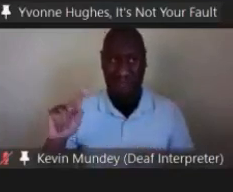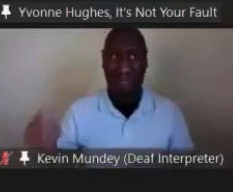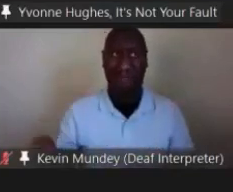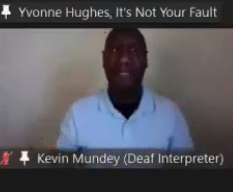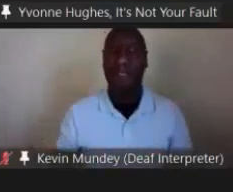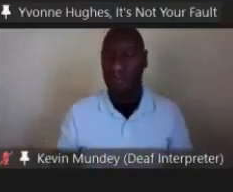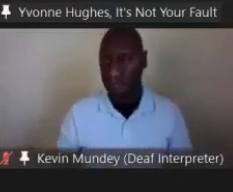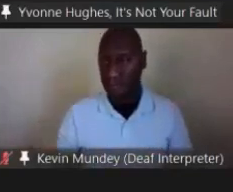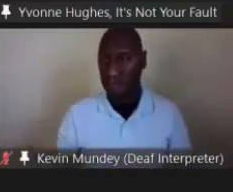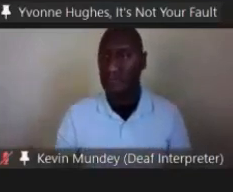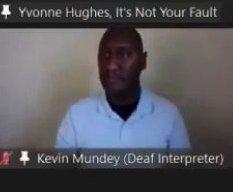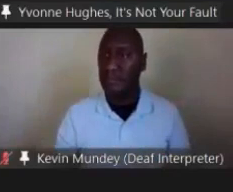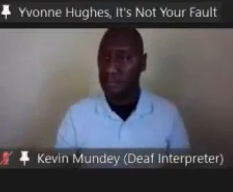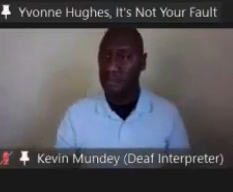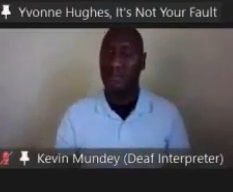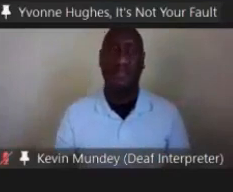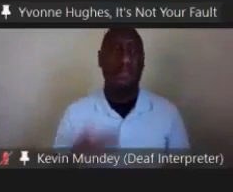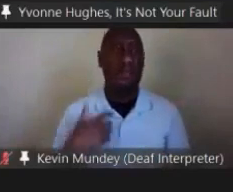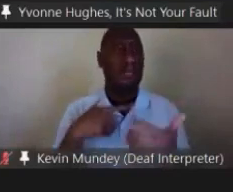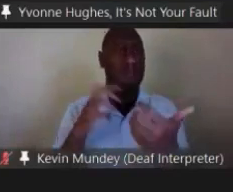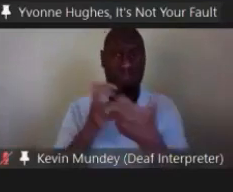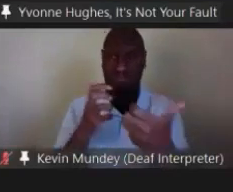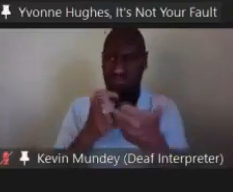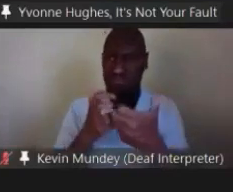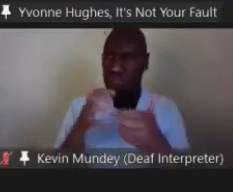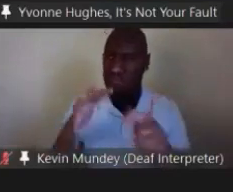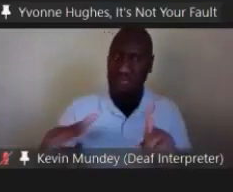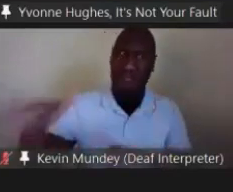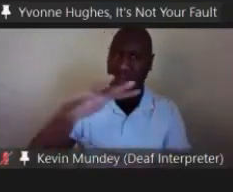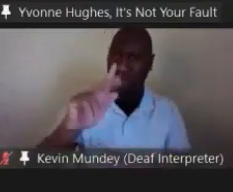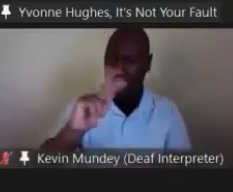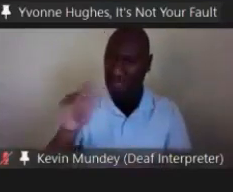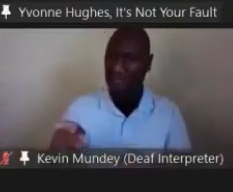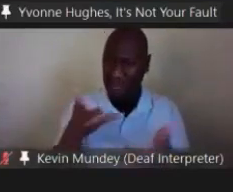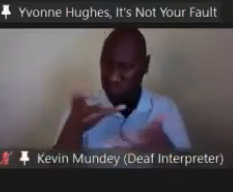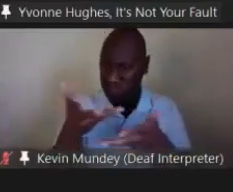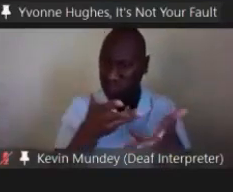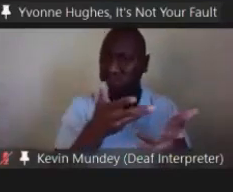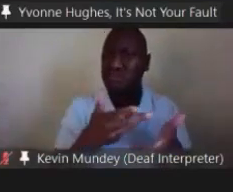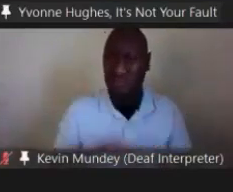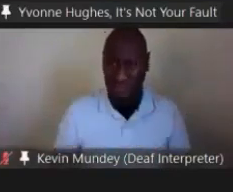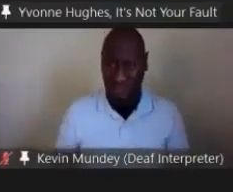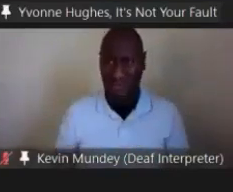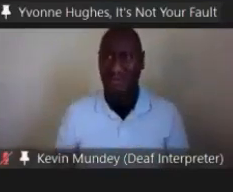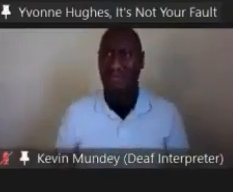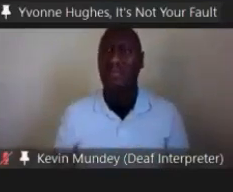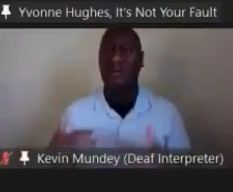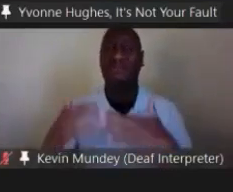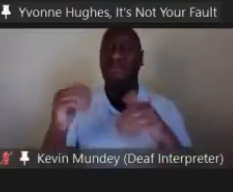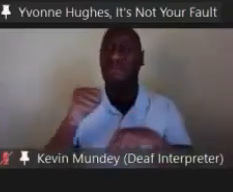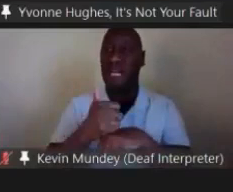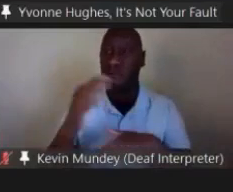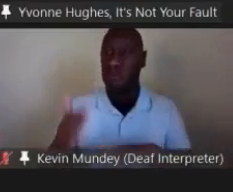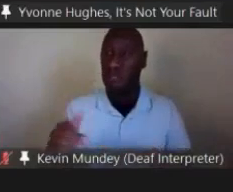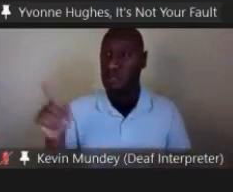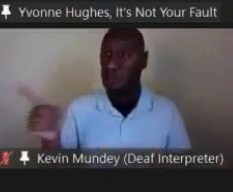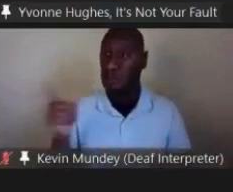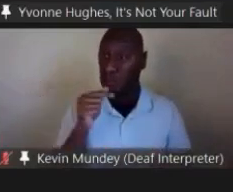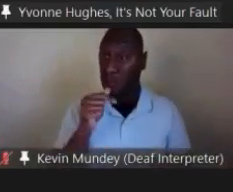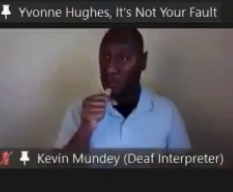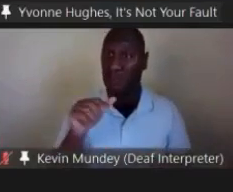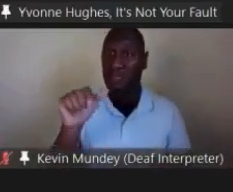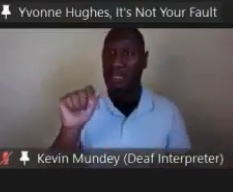all Philadelphians. It was founded by Anthony Lynch,